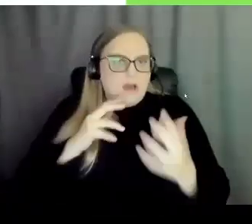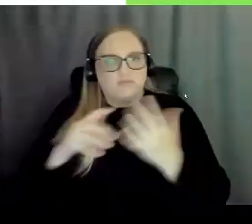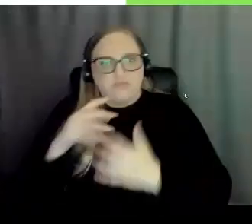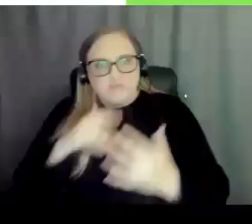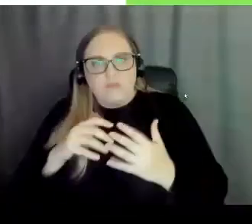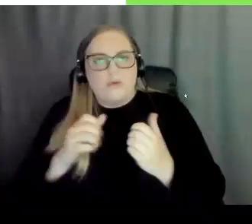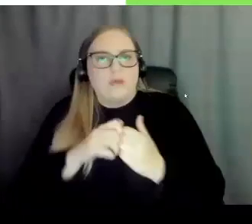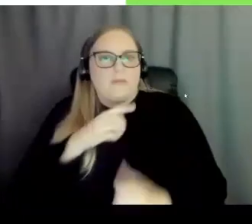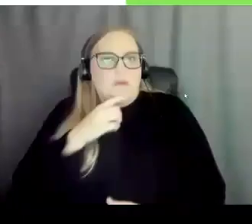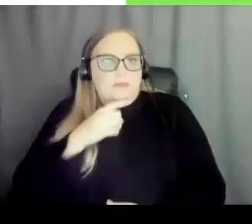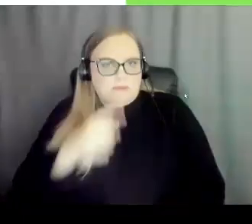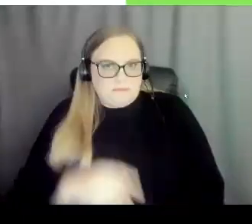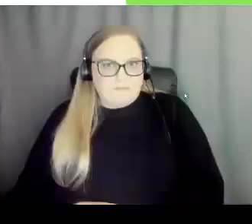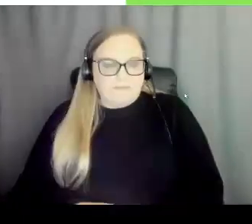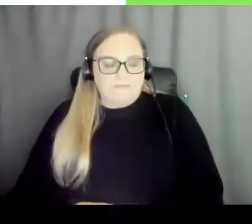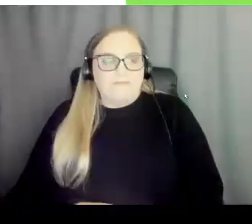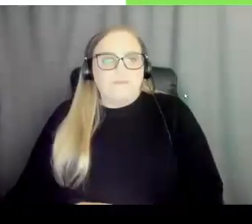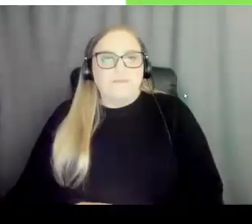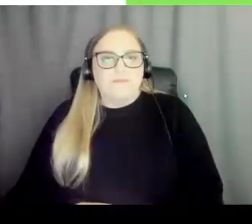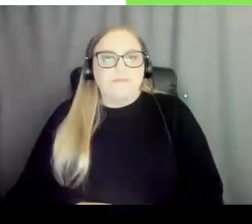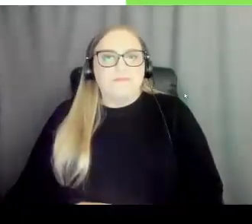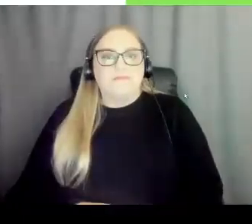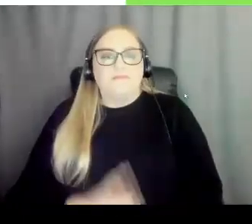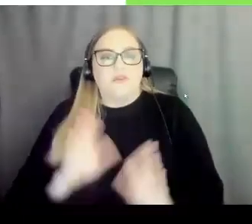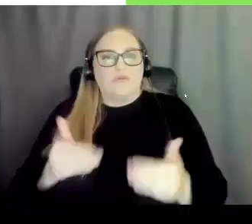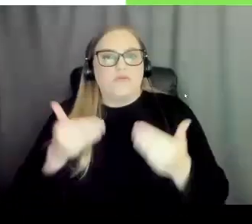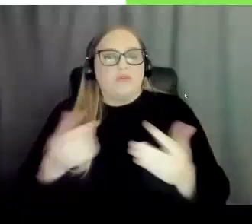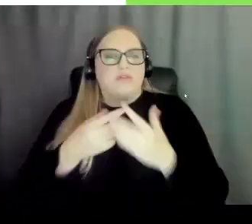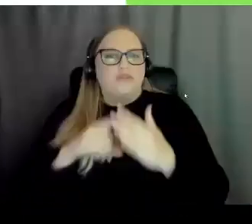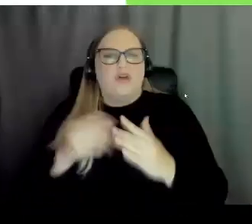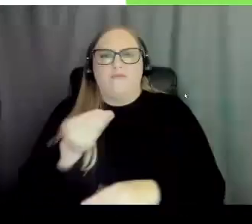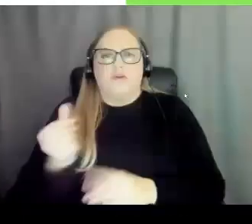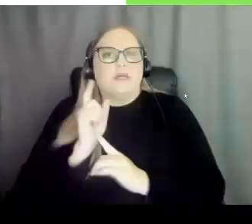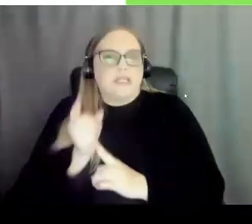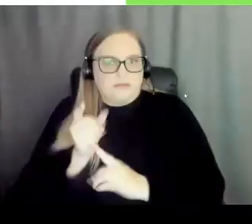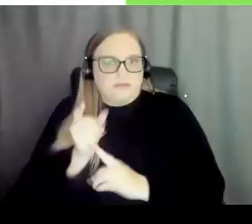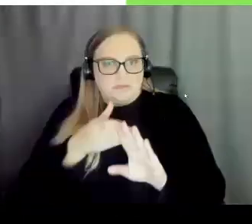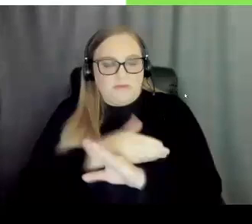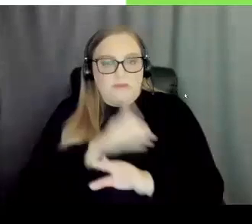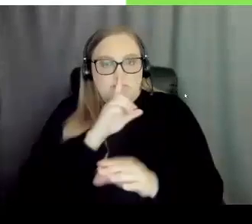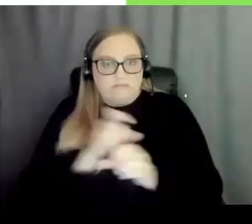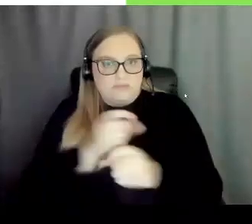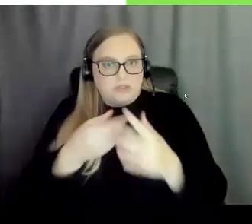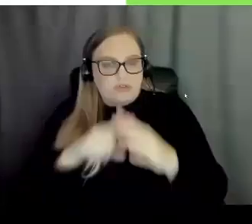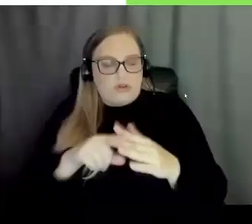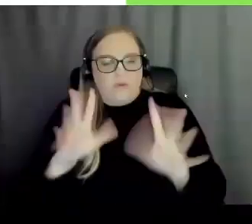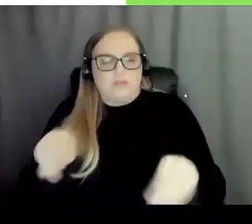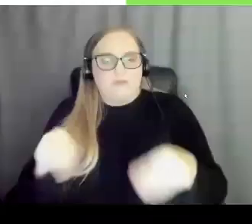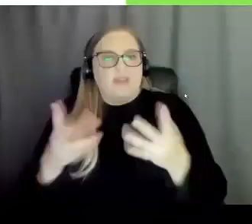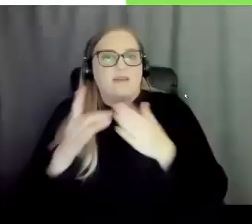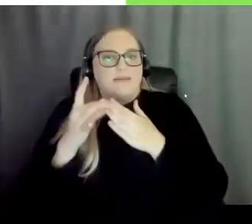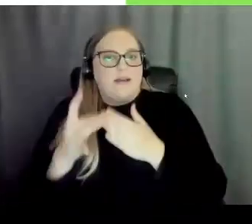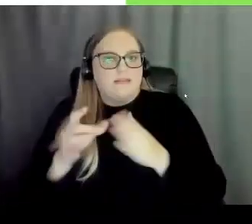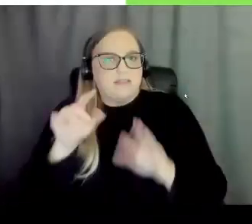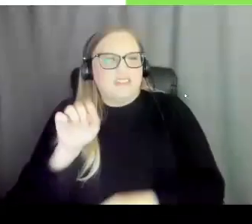public. And we'll get started in just a few minutes. But before we do, I'd like to provide some guidance and tips that